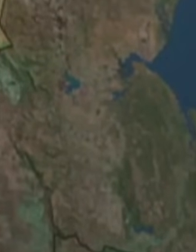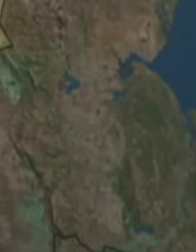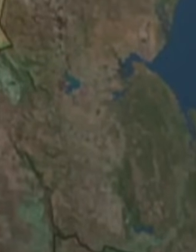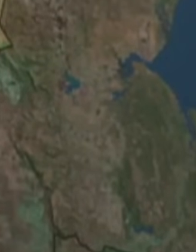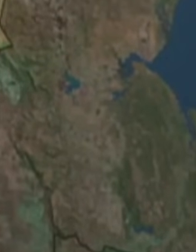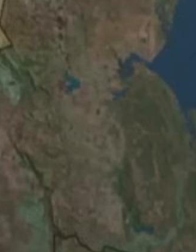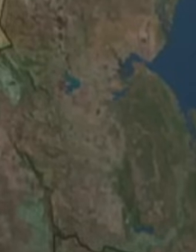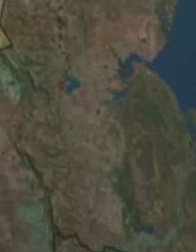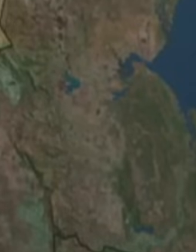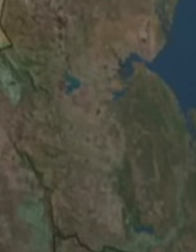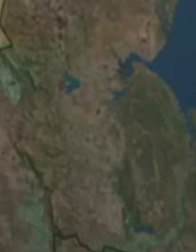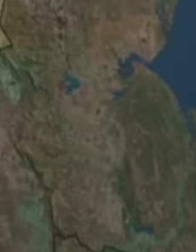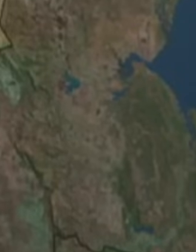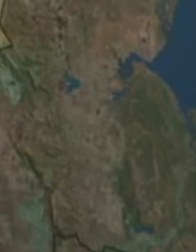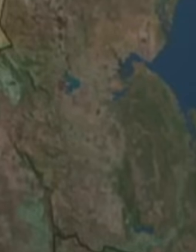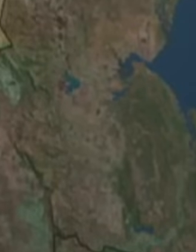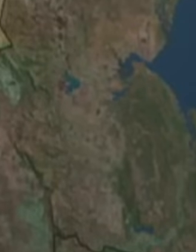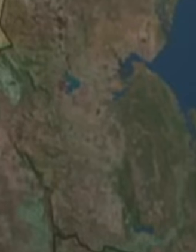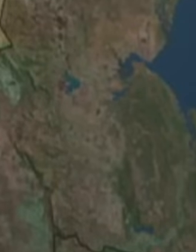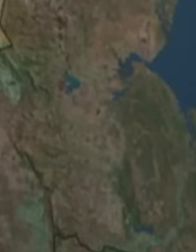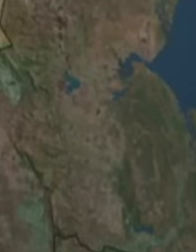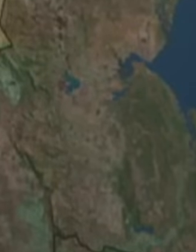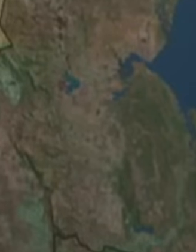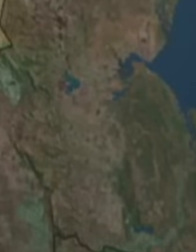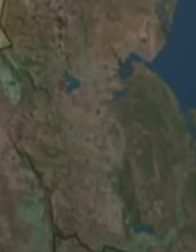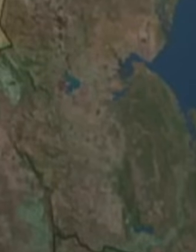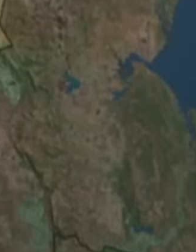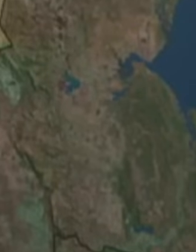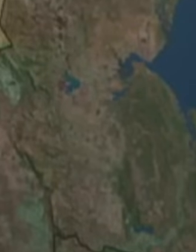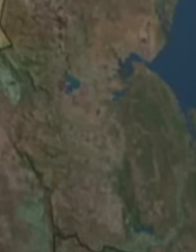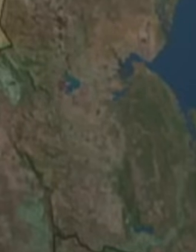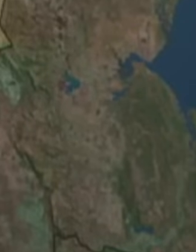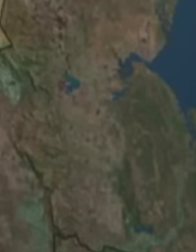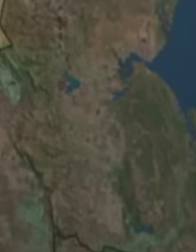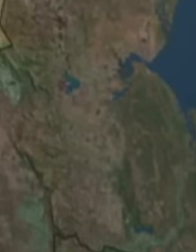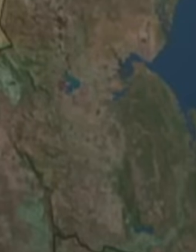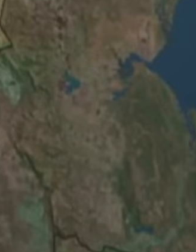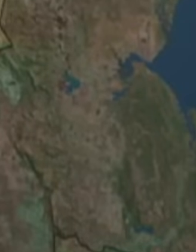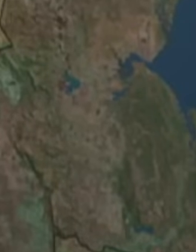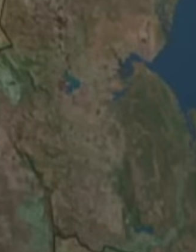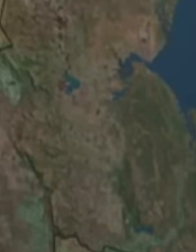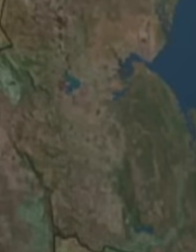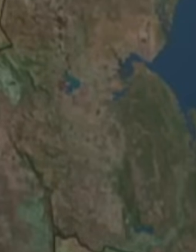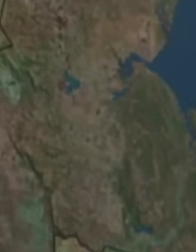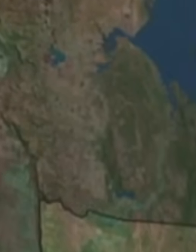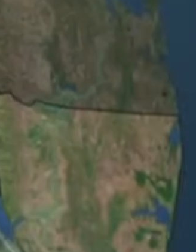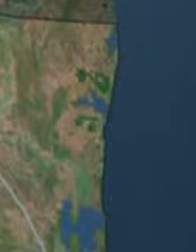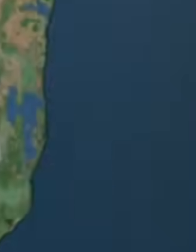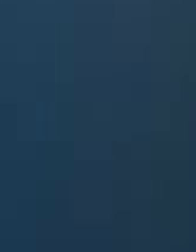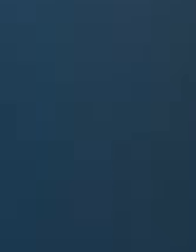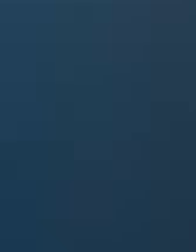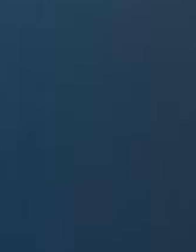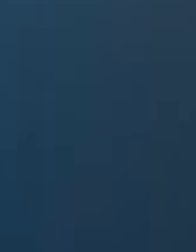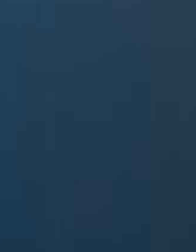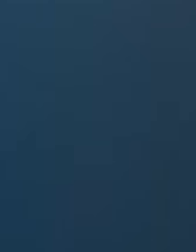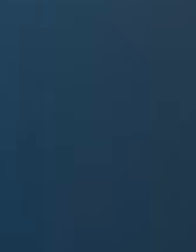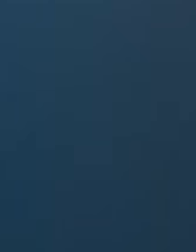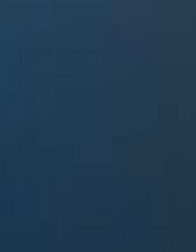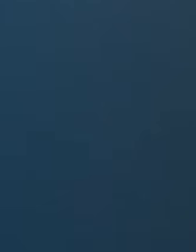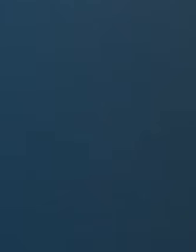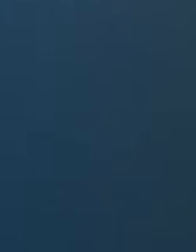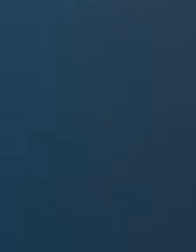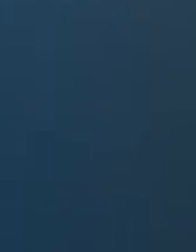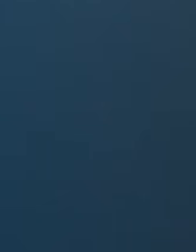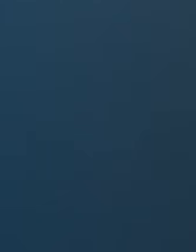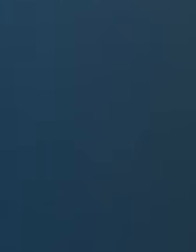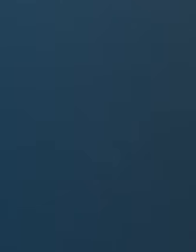go tsena ka Emalahleni go fodile kgerata ke 20 le metšo e meraro ka moka go laetša go fodile re boletše ka gore maru a tla pharaphara bjalo ka go kgetha dibaka